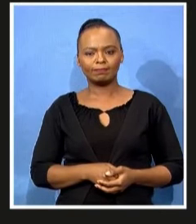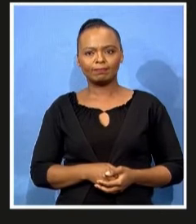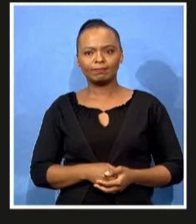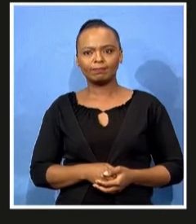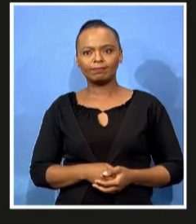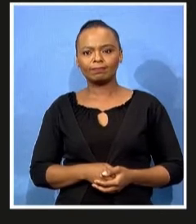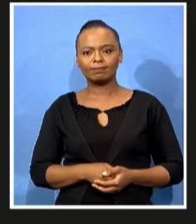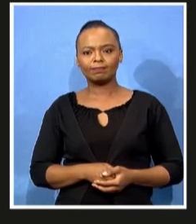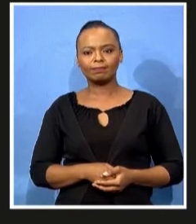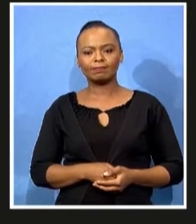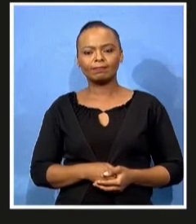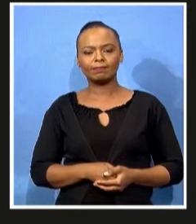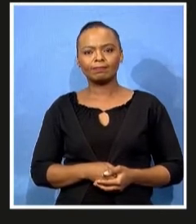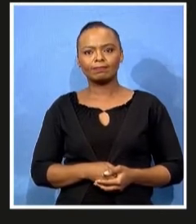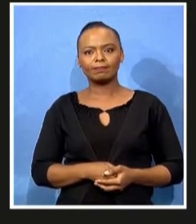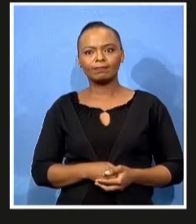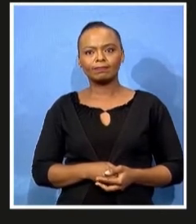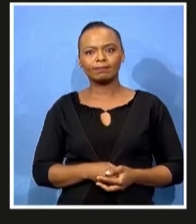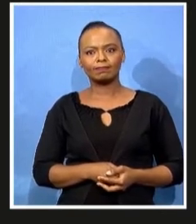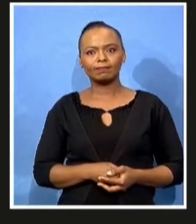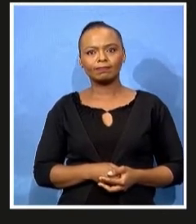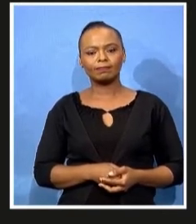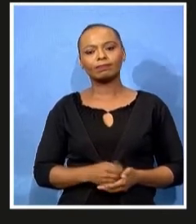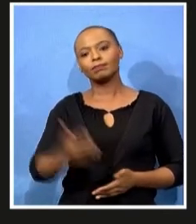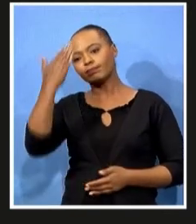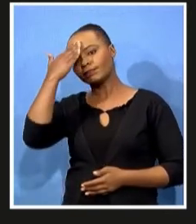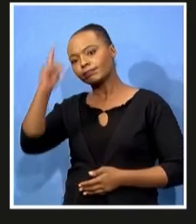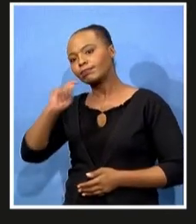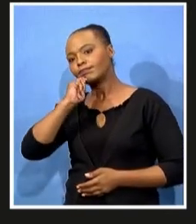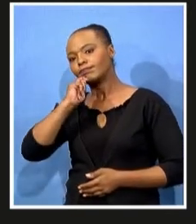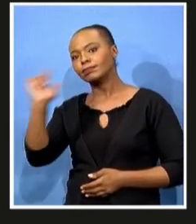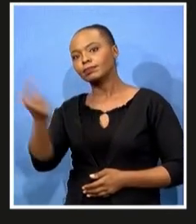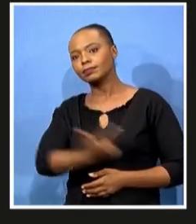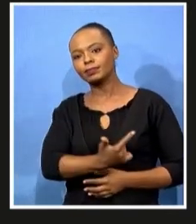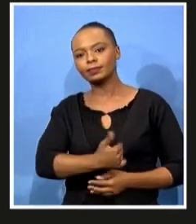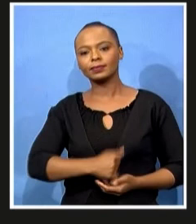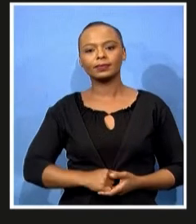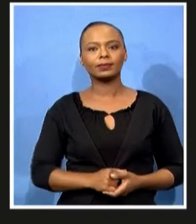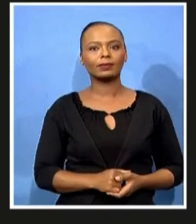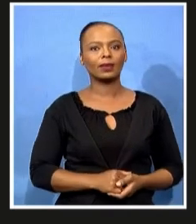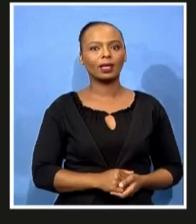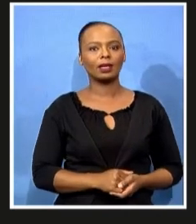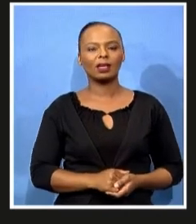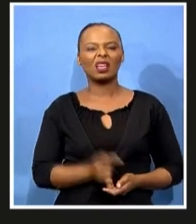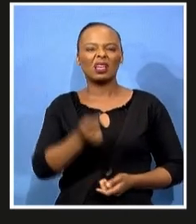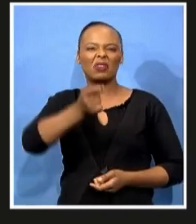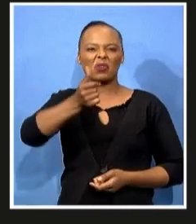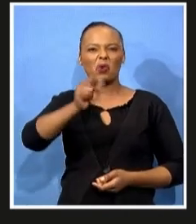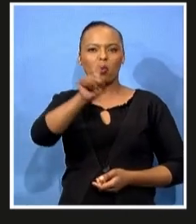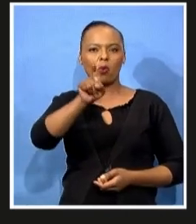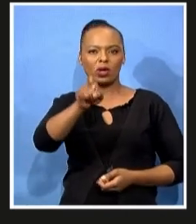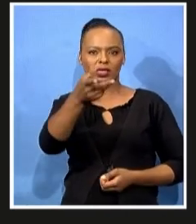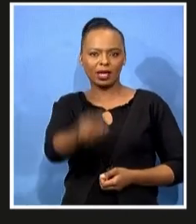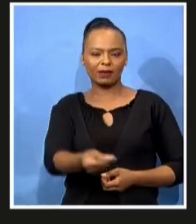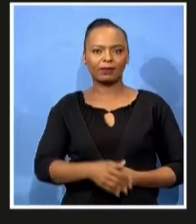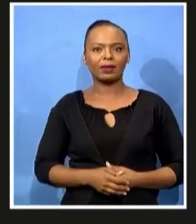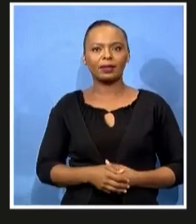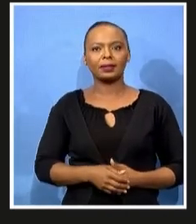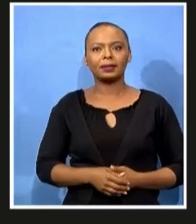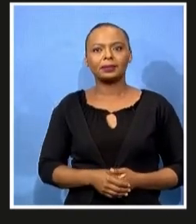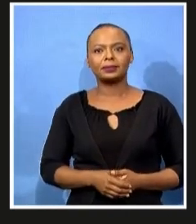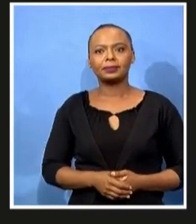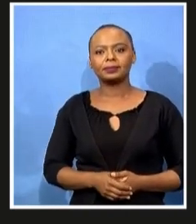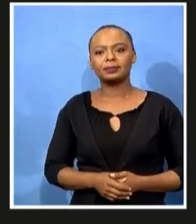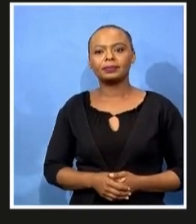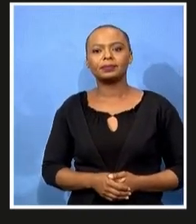Good morning, everybody. I just have a few questions. Firstly, thank you for the presentation. My first